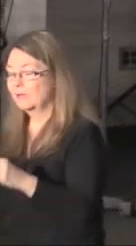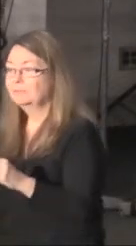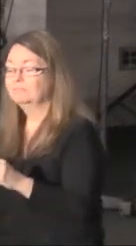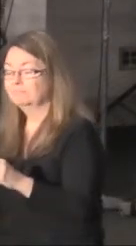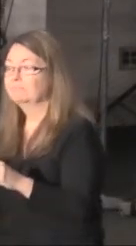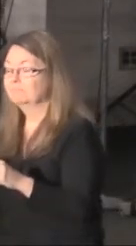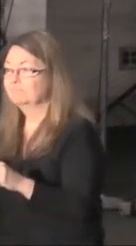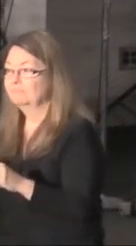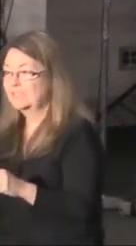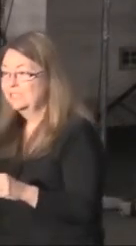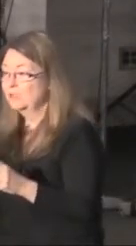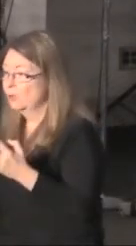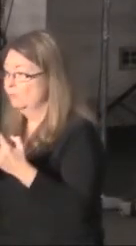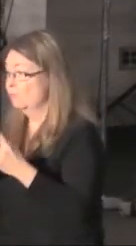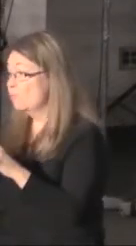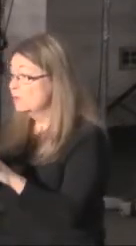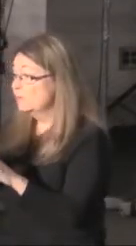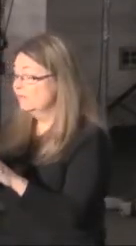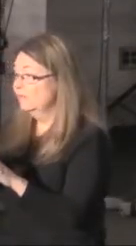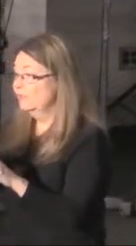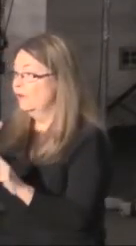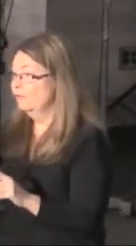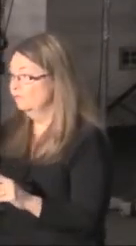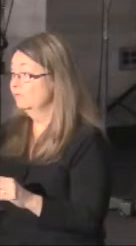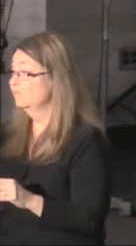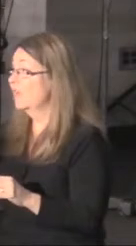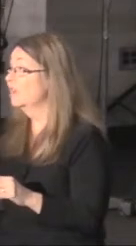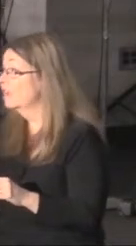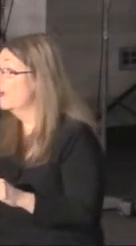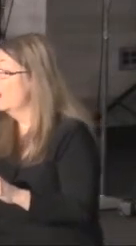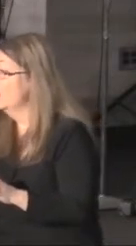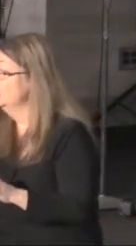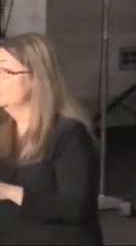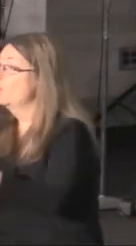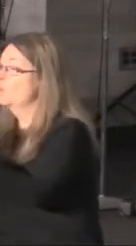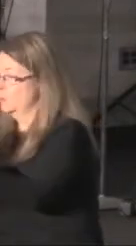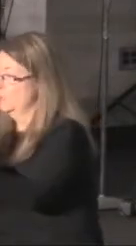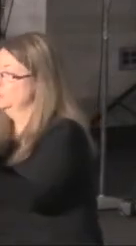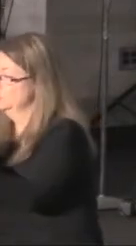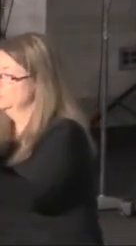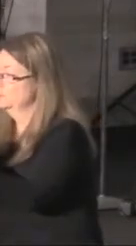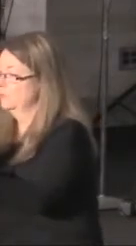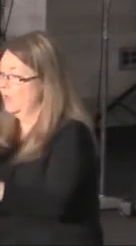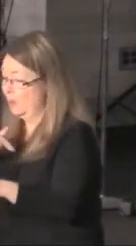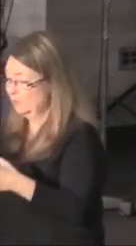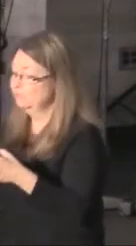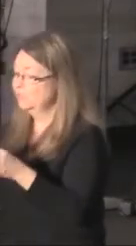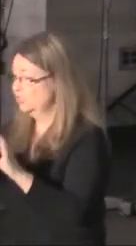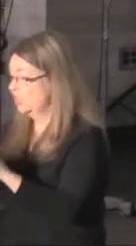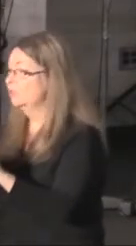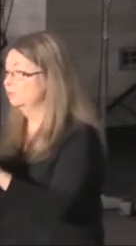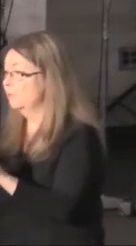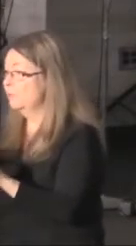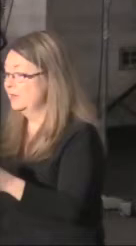imprisonment, not more than what it is, but as it truly is, God at work. I am in chains, but yet